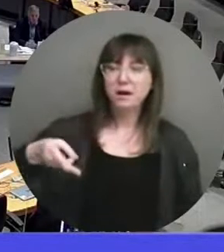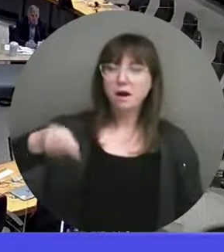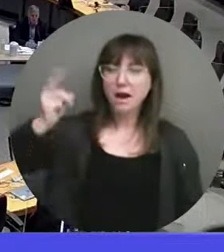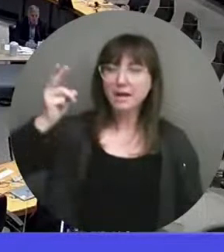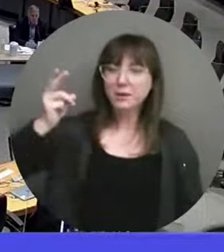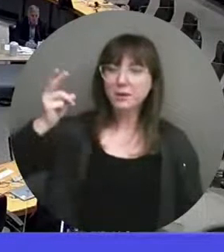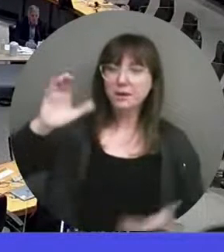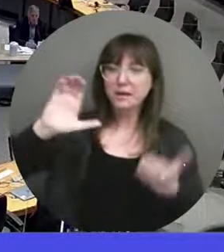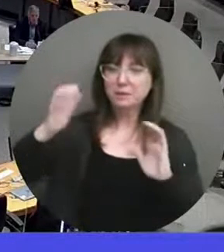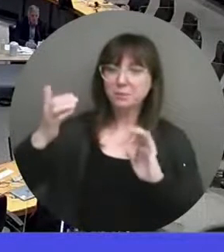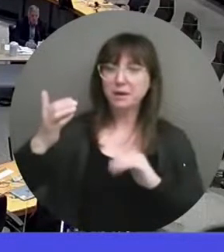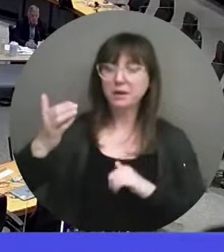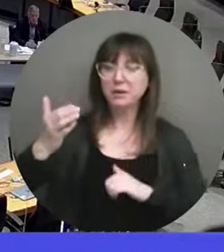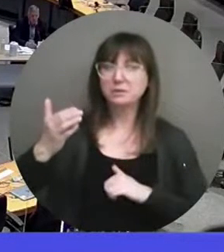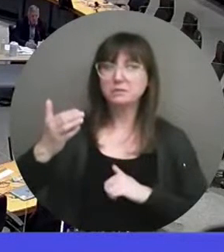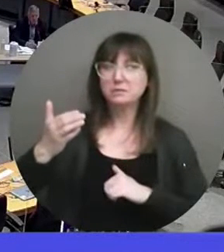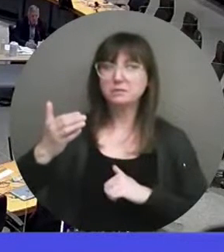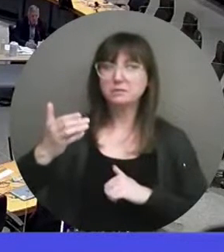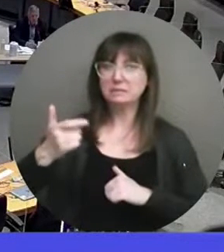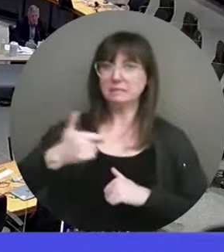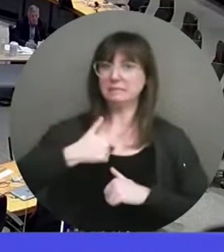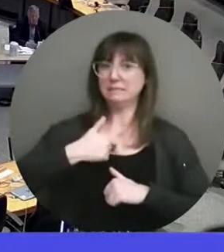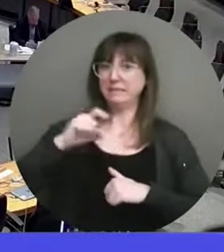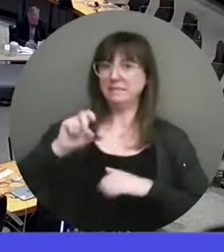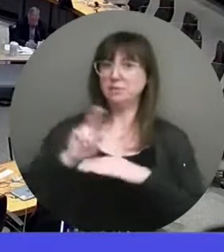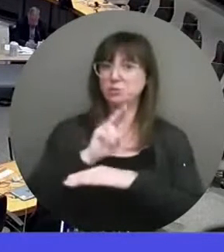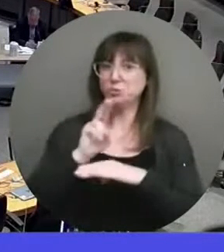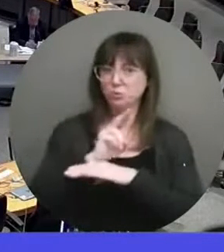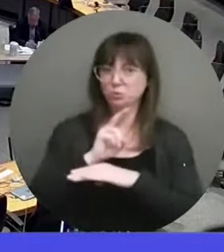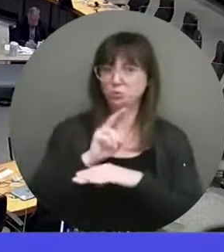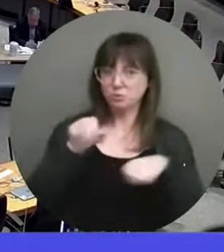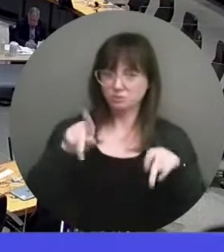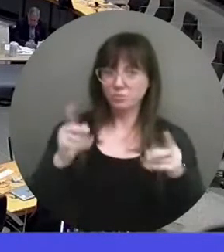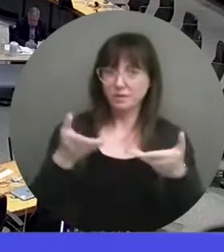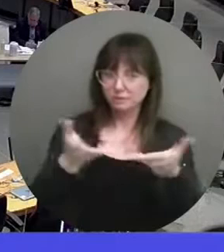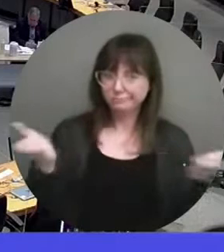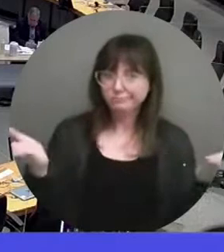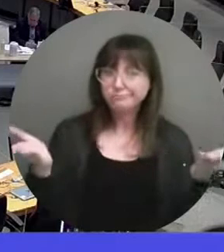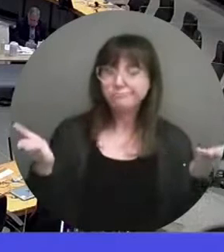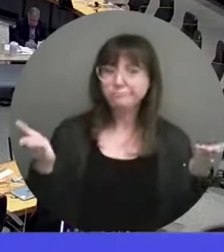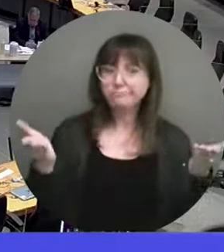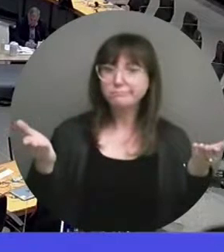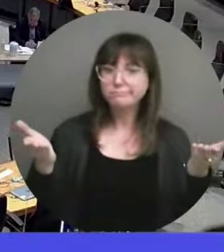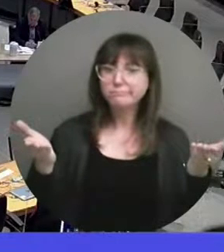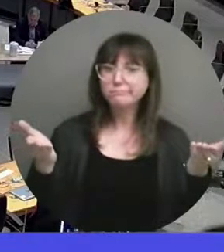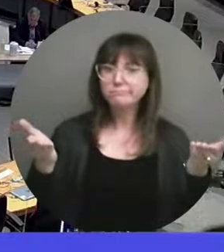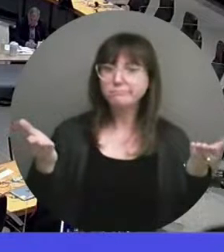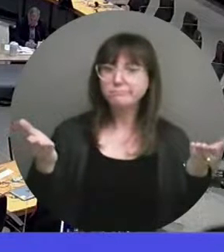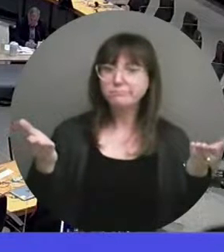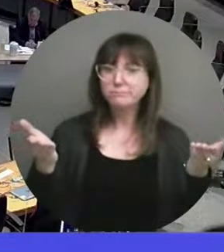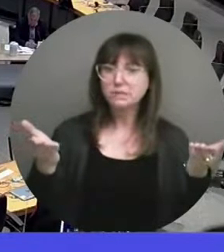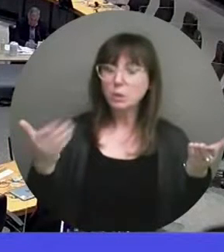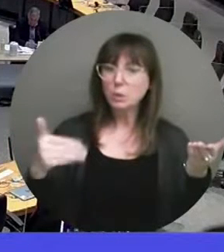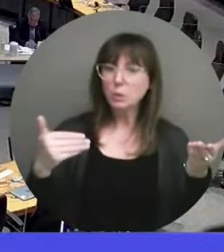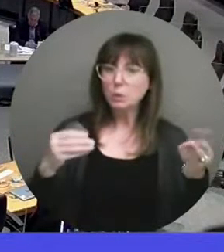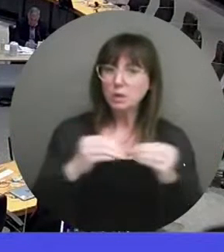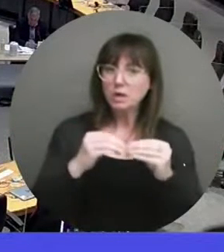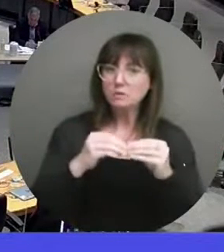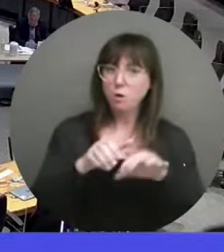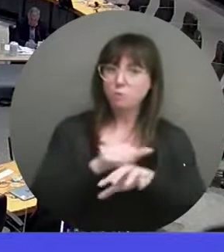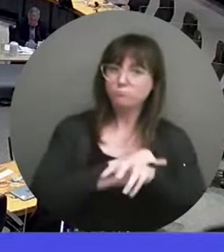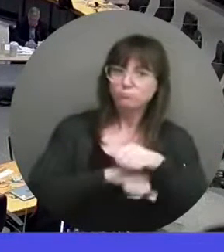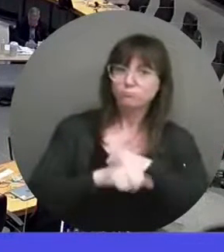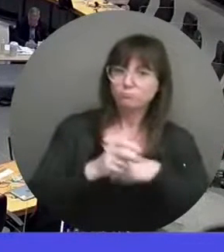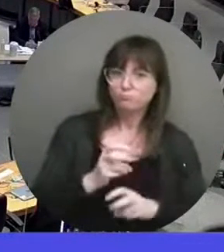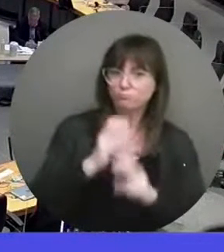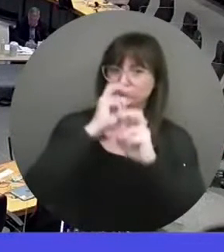I will need to use to let people in Ottawa know that we need to strengthen our actions to prevent COVID